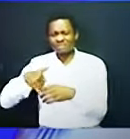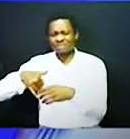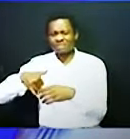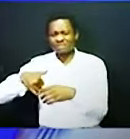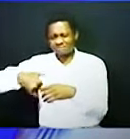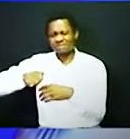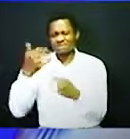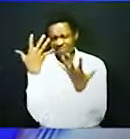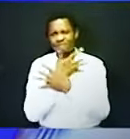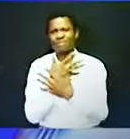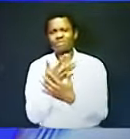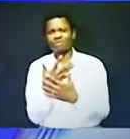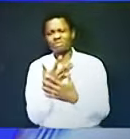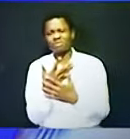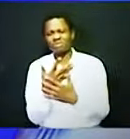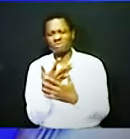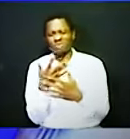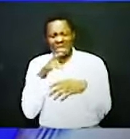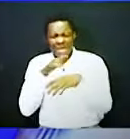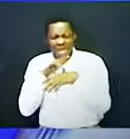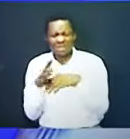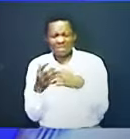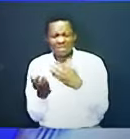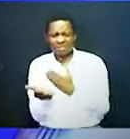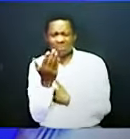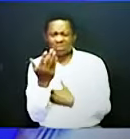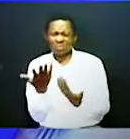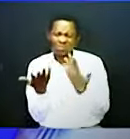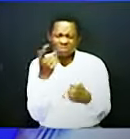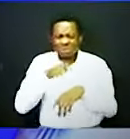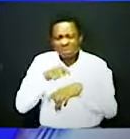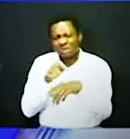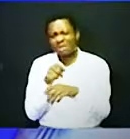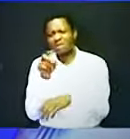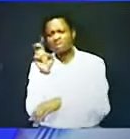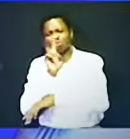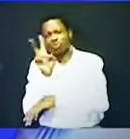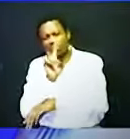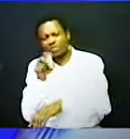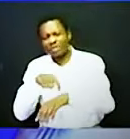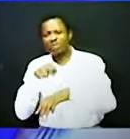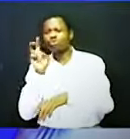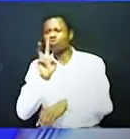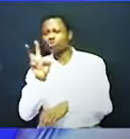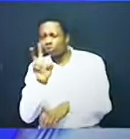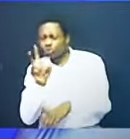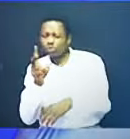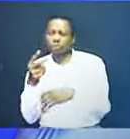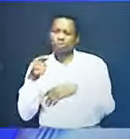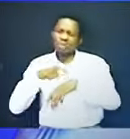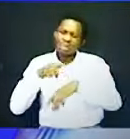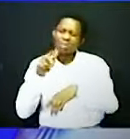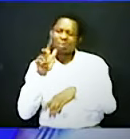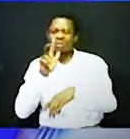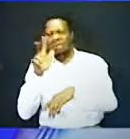was quite early in the morning, maybe 2 a.m. getting to 3 thereabout or